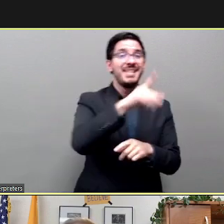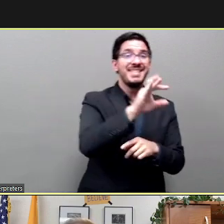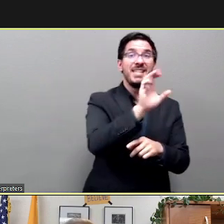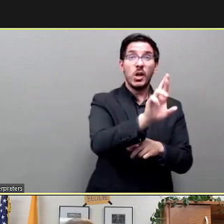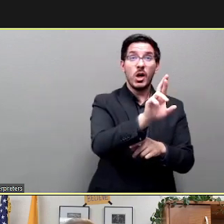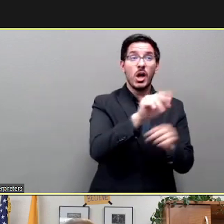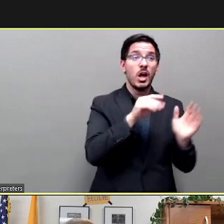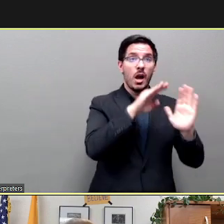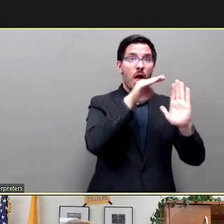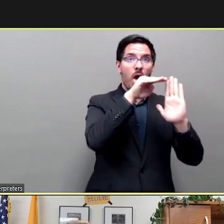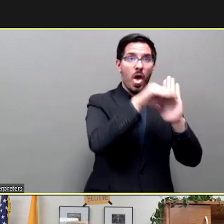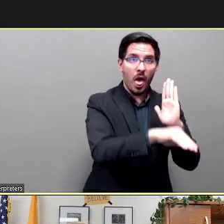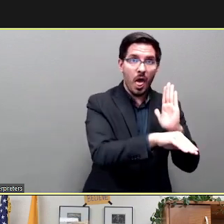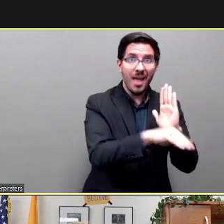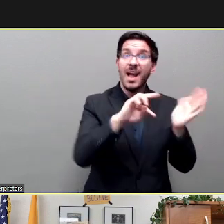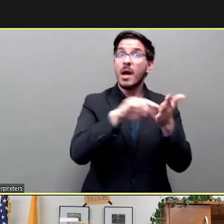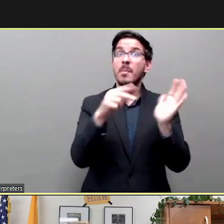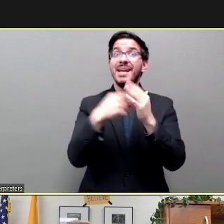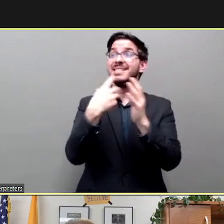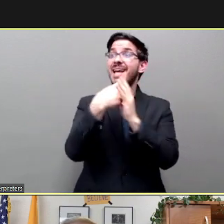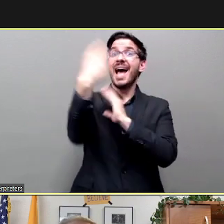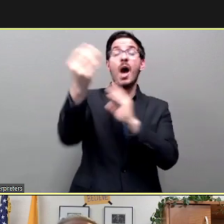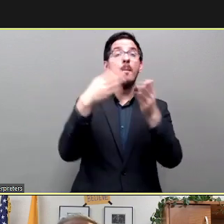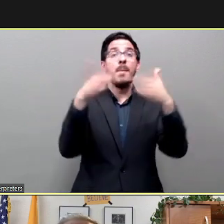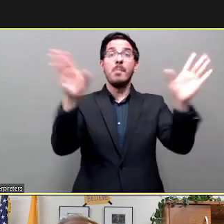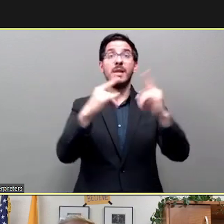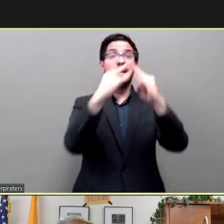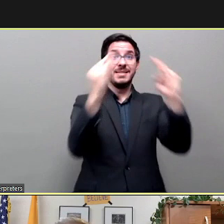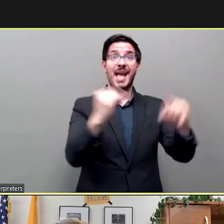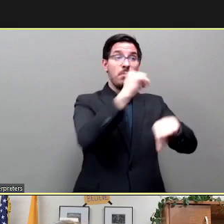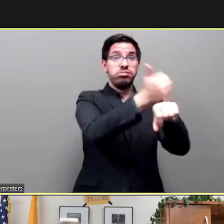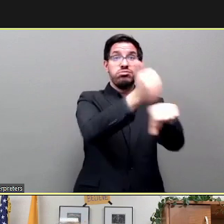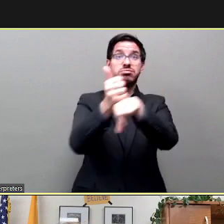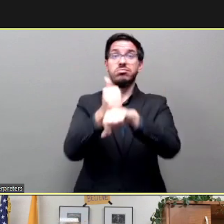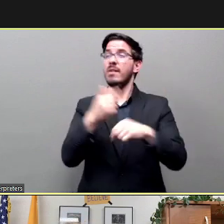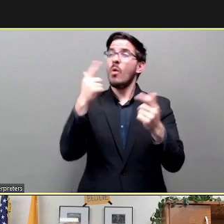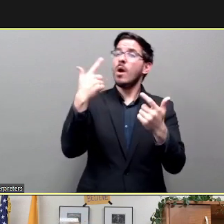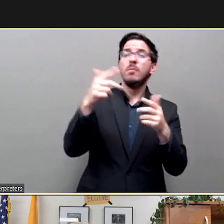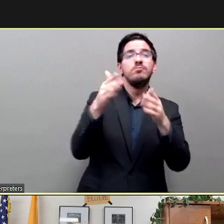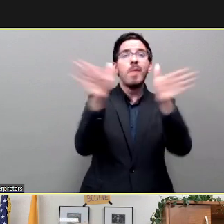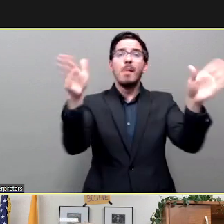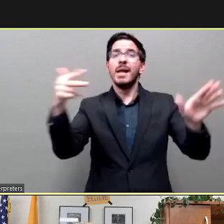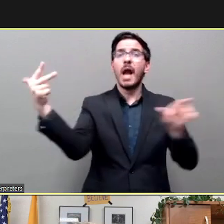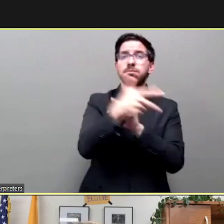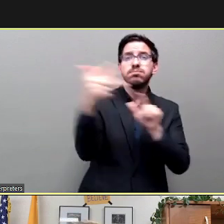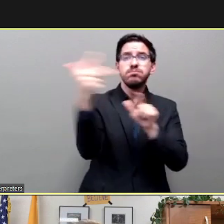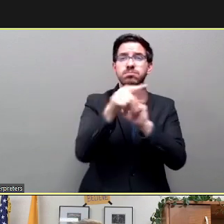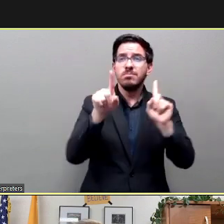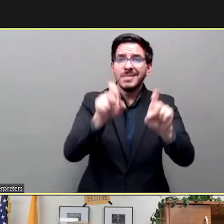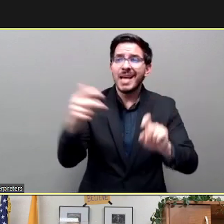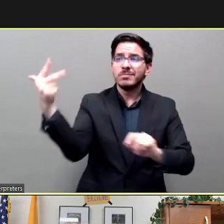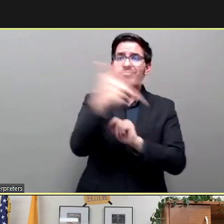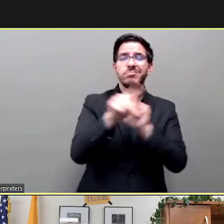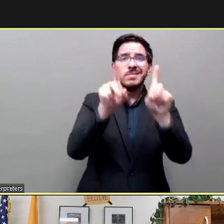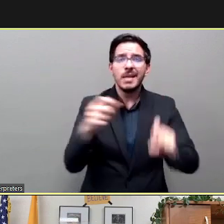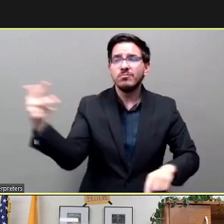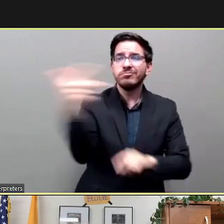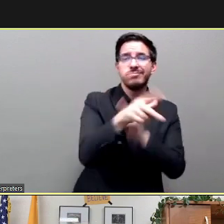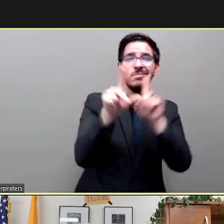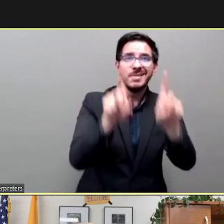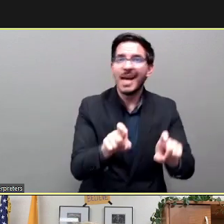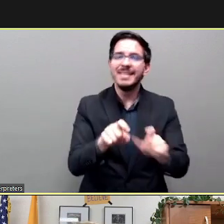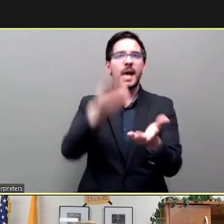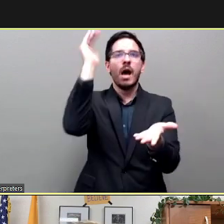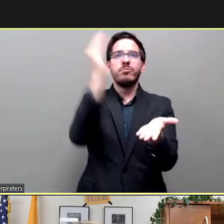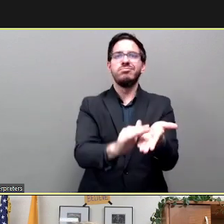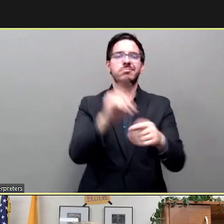off so much. I know I've had to have a couple of PCRs because I've had some medical tests done recently, and I have to have one each time